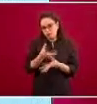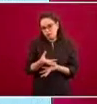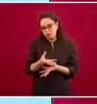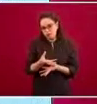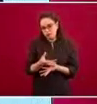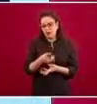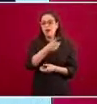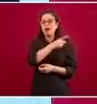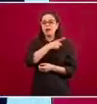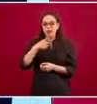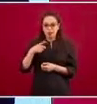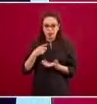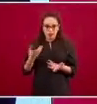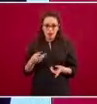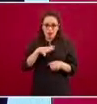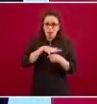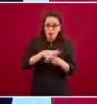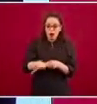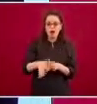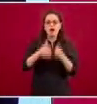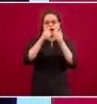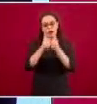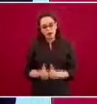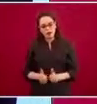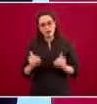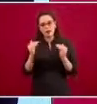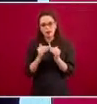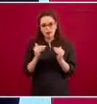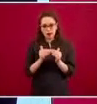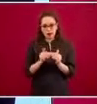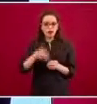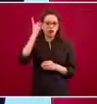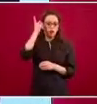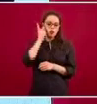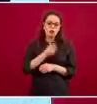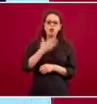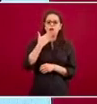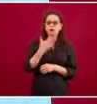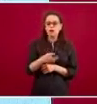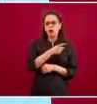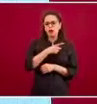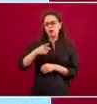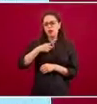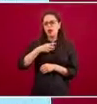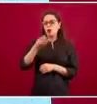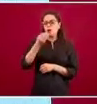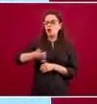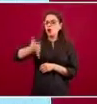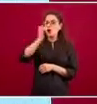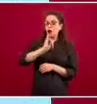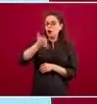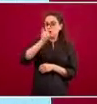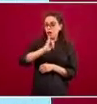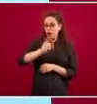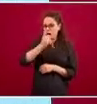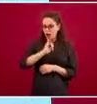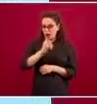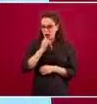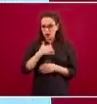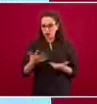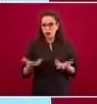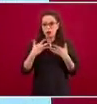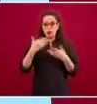to make the proper recommendations, which is stay at home, drink a lot of water, have some